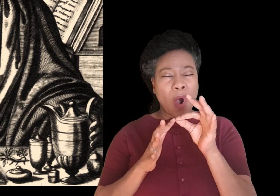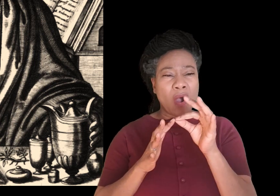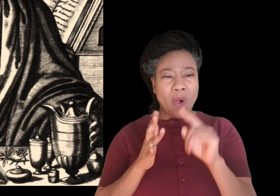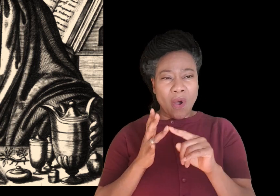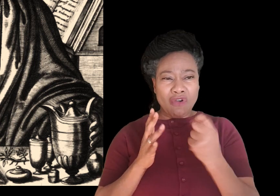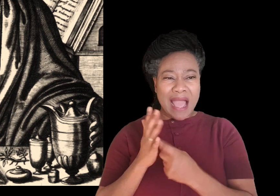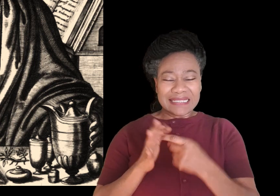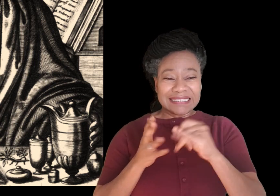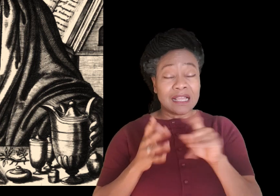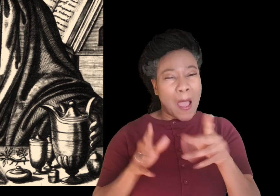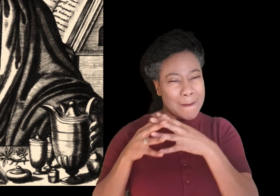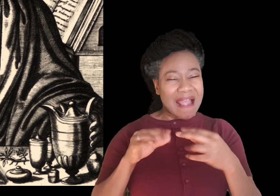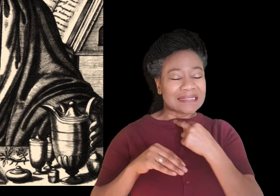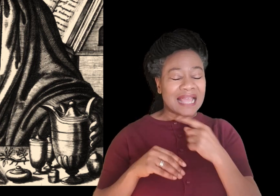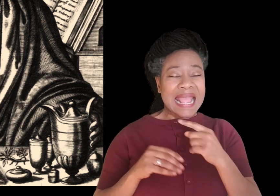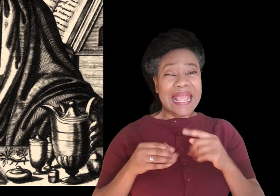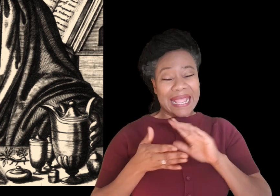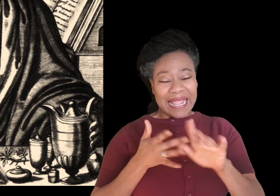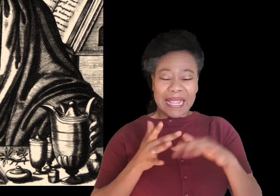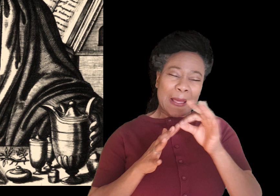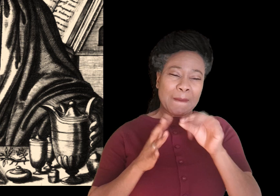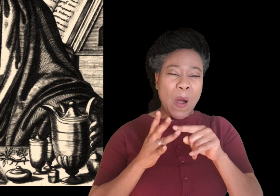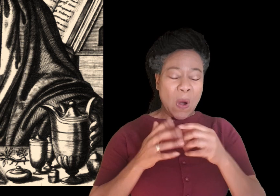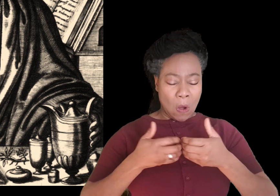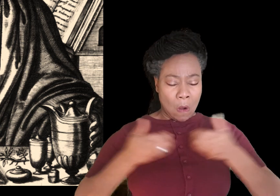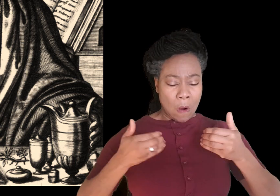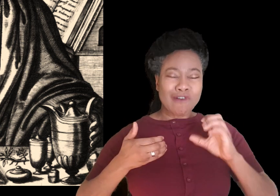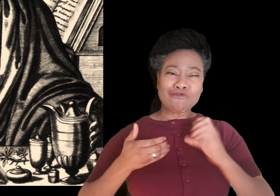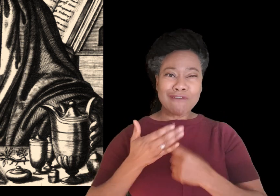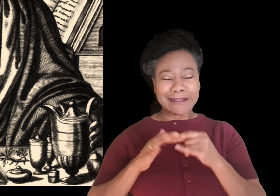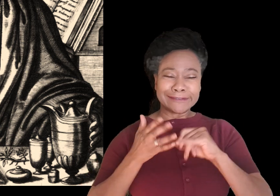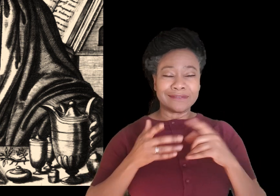pronunciations. Hippocrates, if you're an American and wrong.